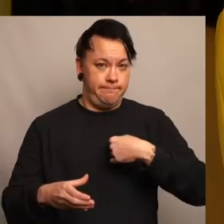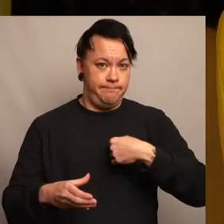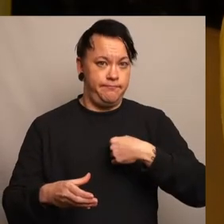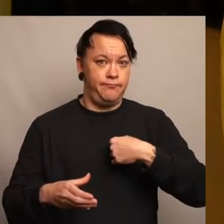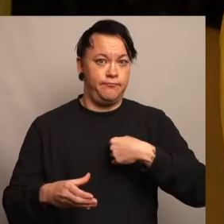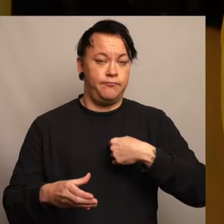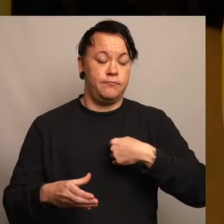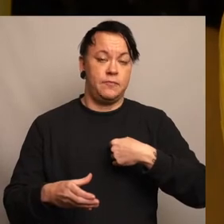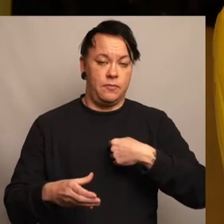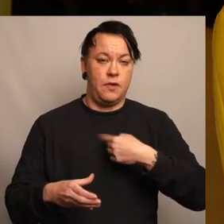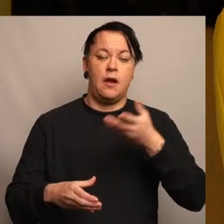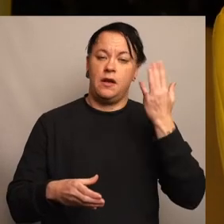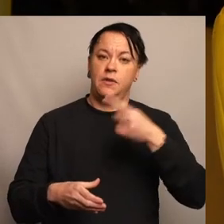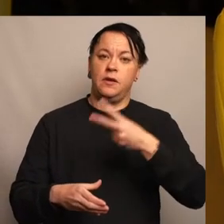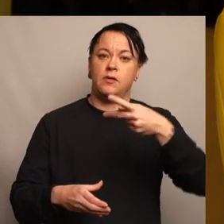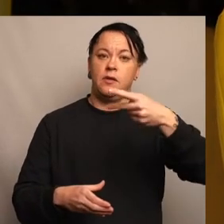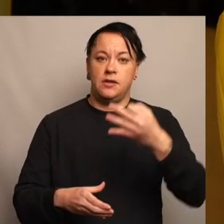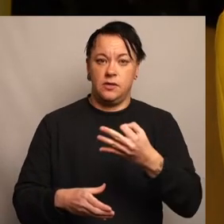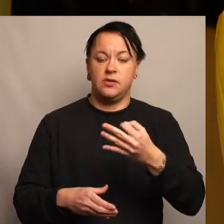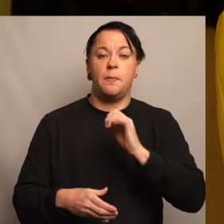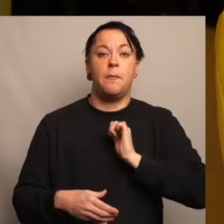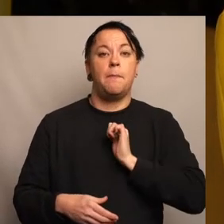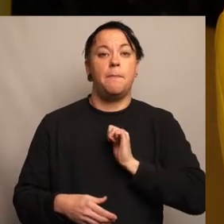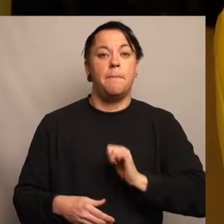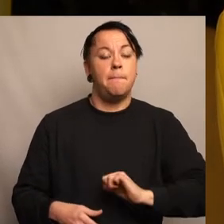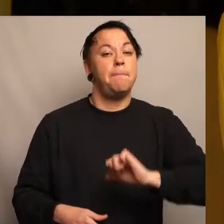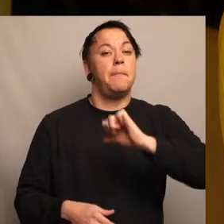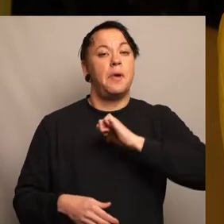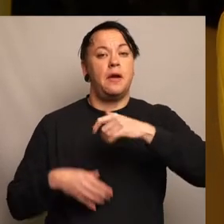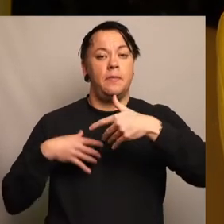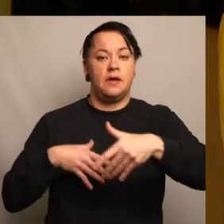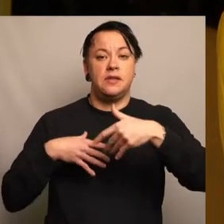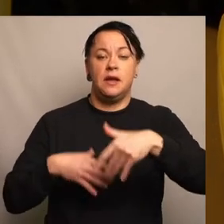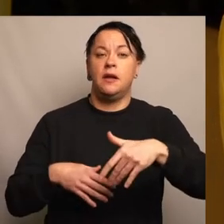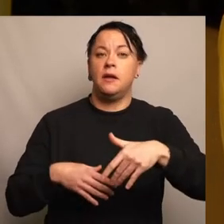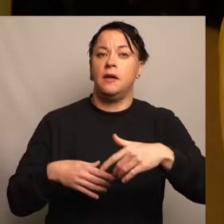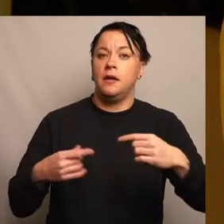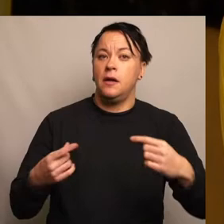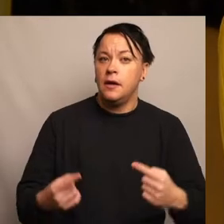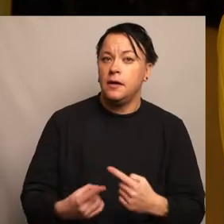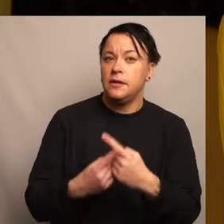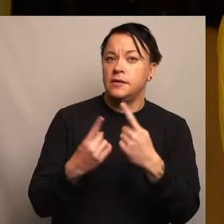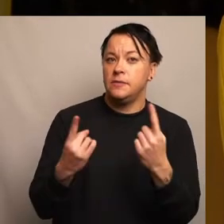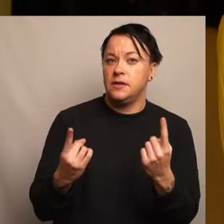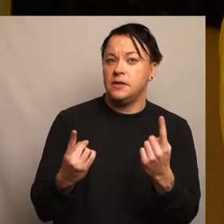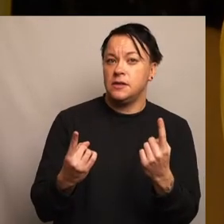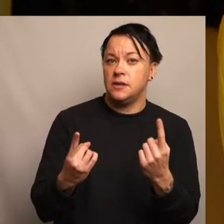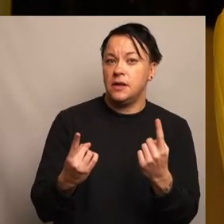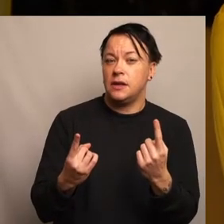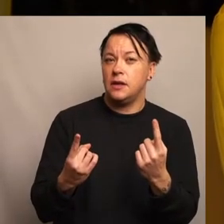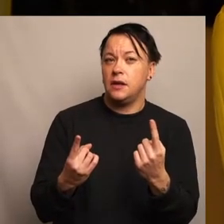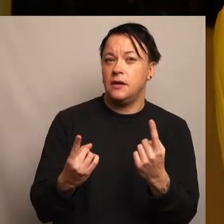Pride March. And I remember it was the first time that I used the, or I think many people start to use it in the same year, but I